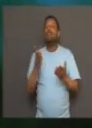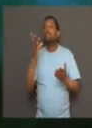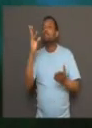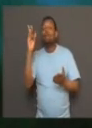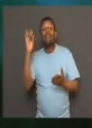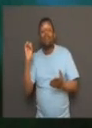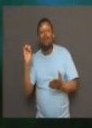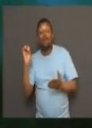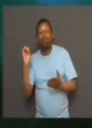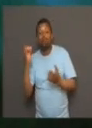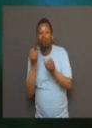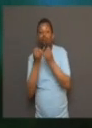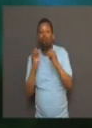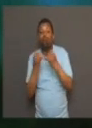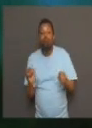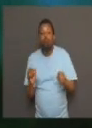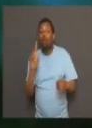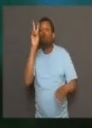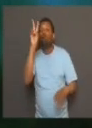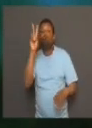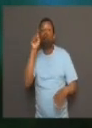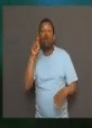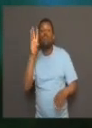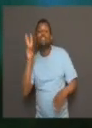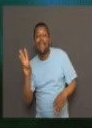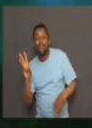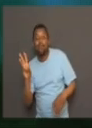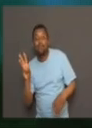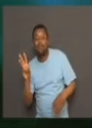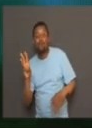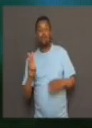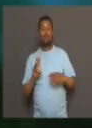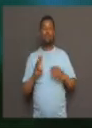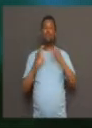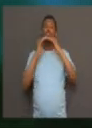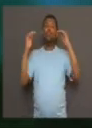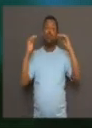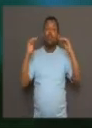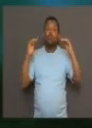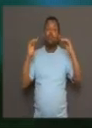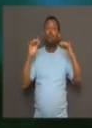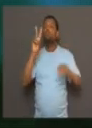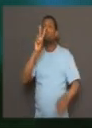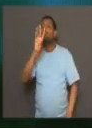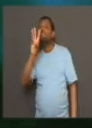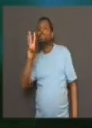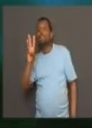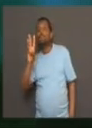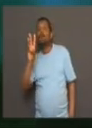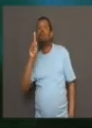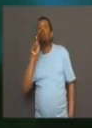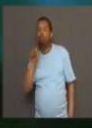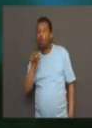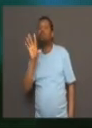70 divided by 2.6 equals